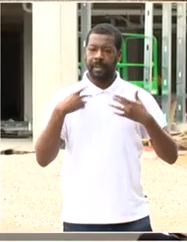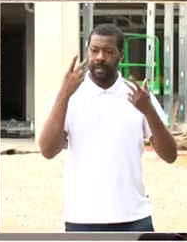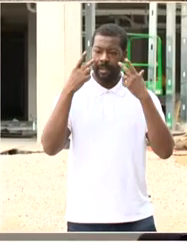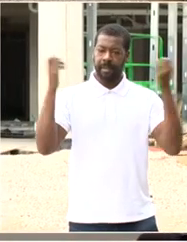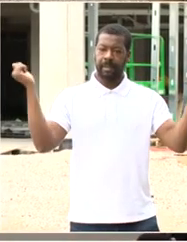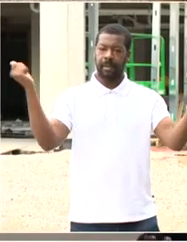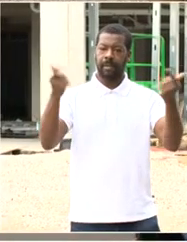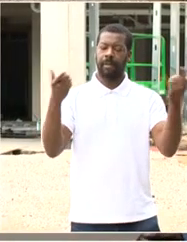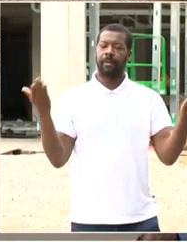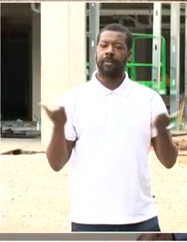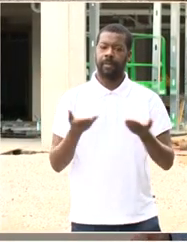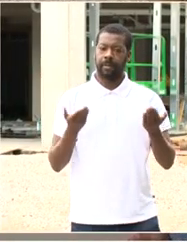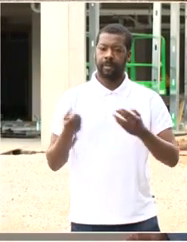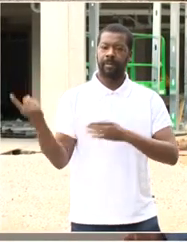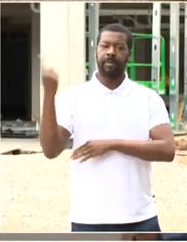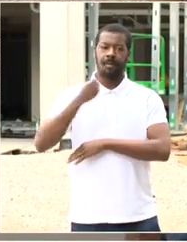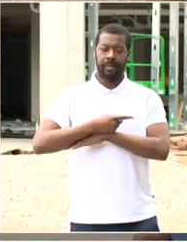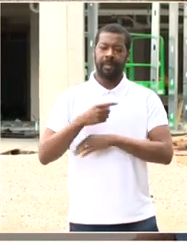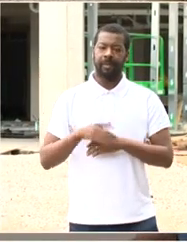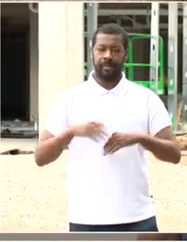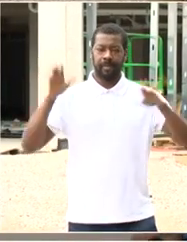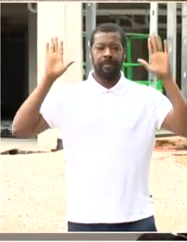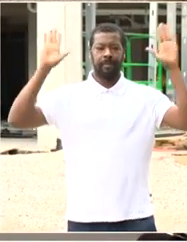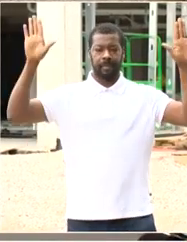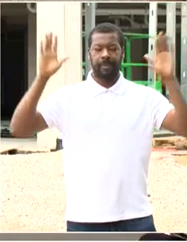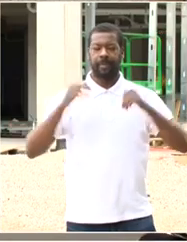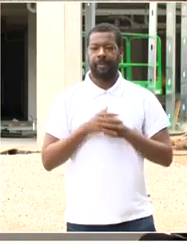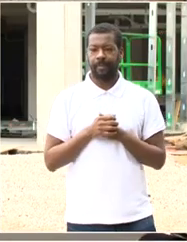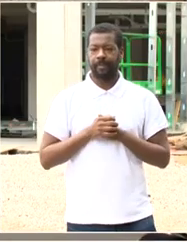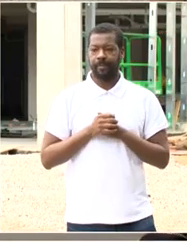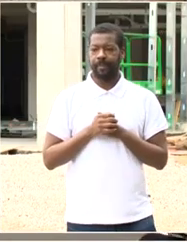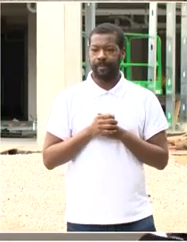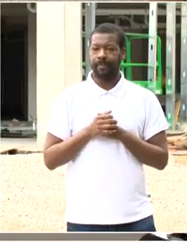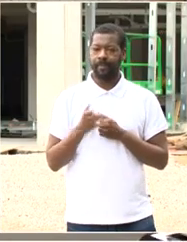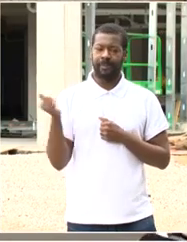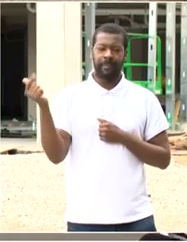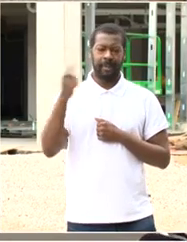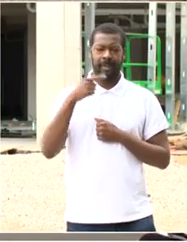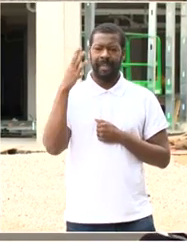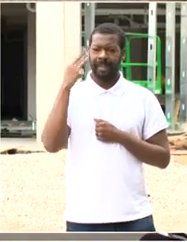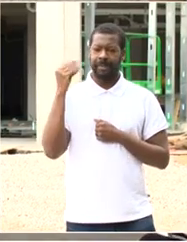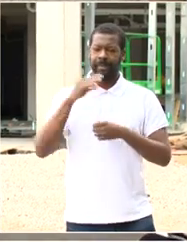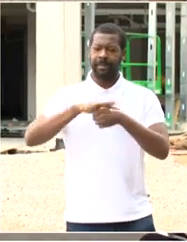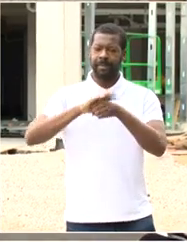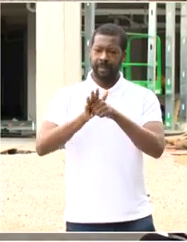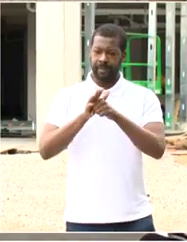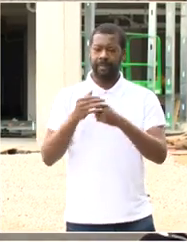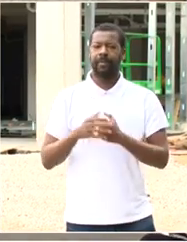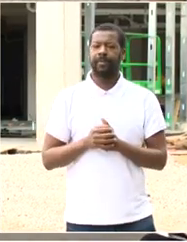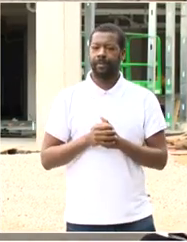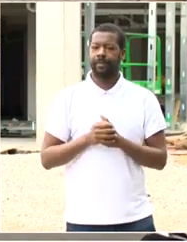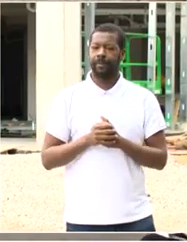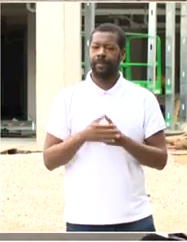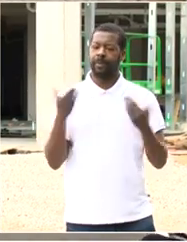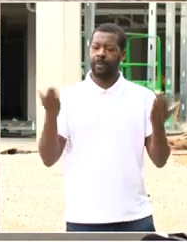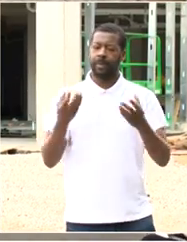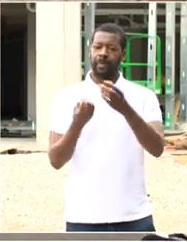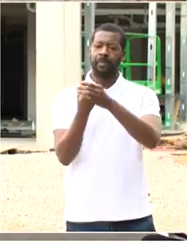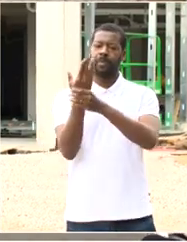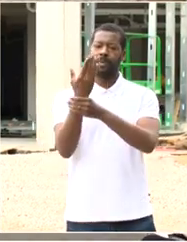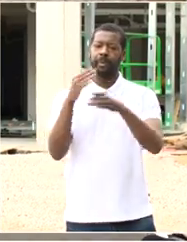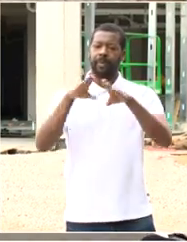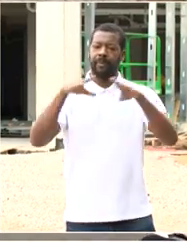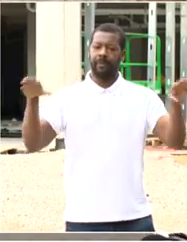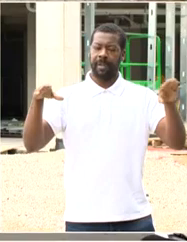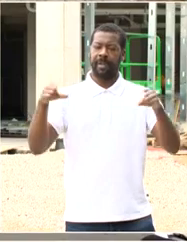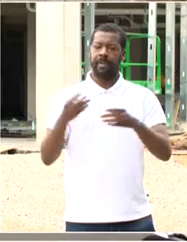today is quite a thing after what we've all been through. So I just want to say welcome here. Welcome to Spring Flats. It's